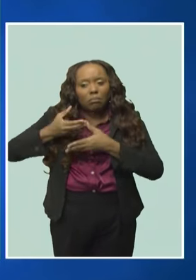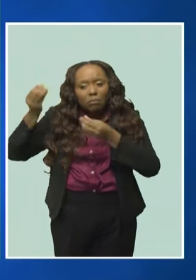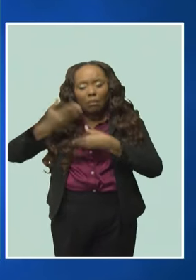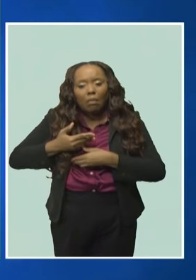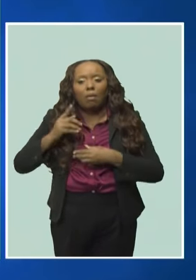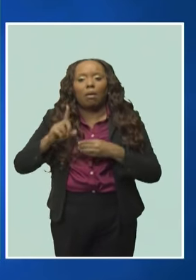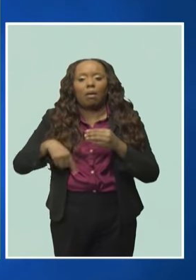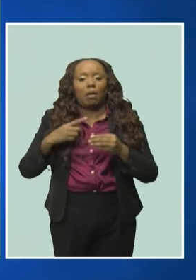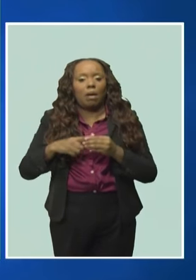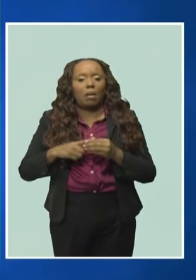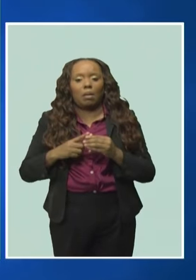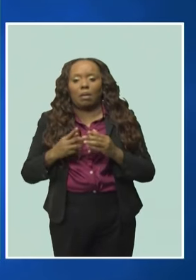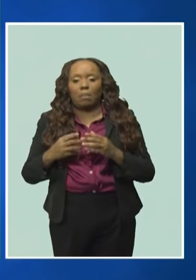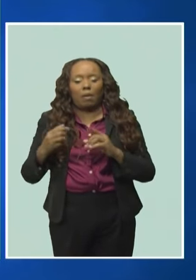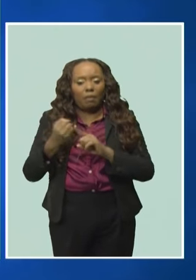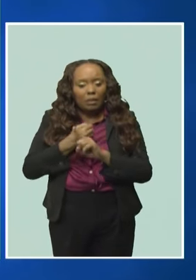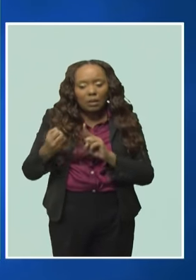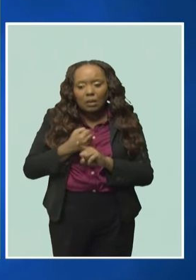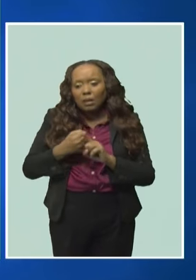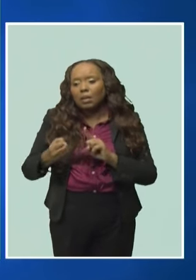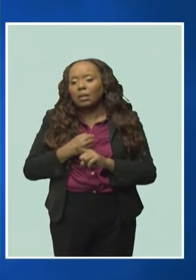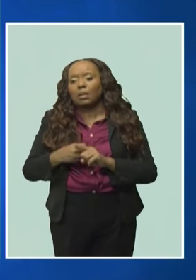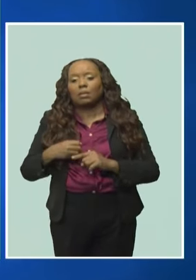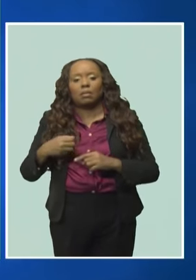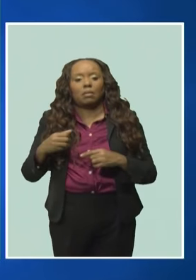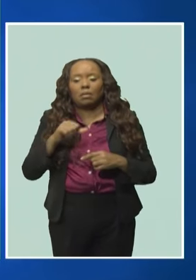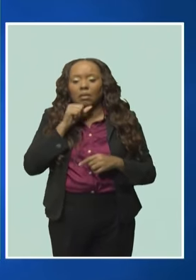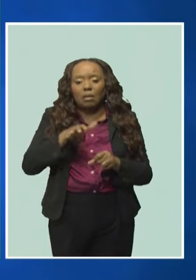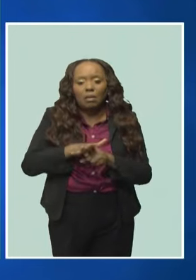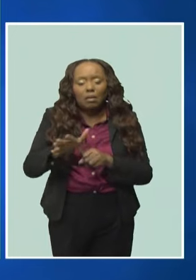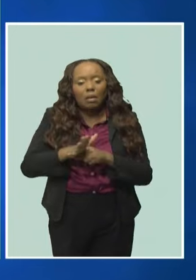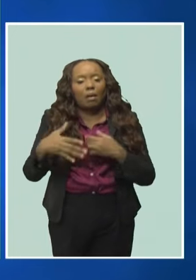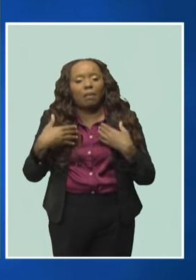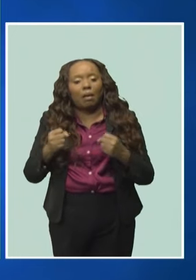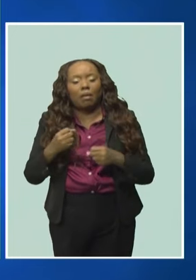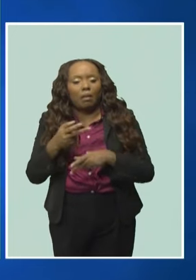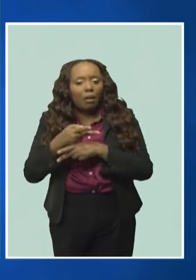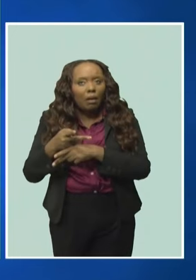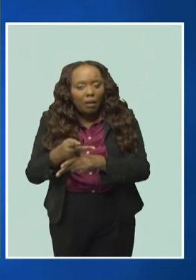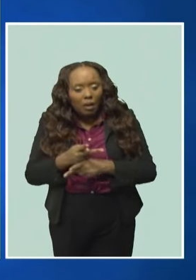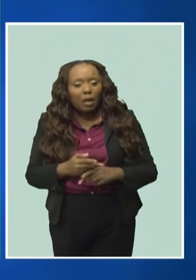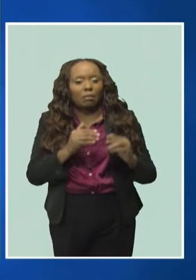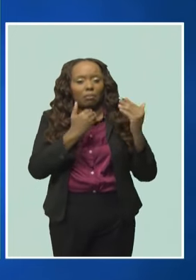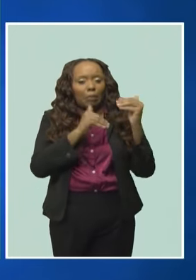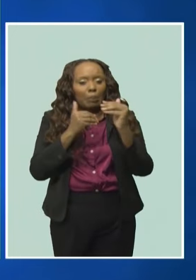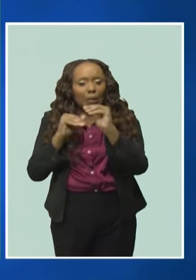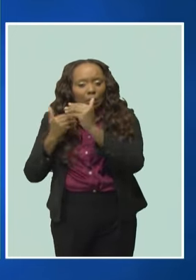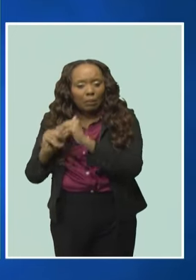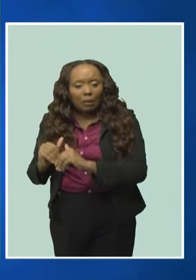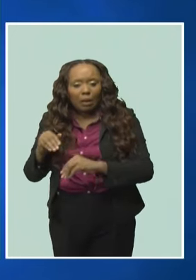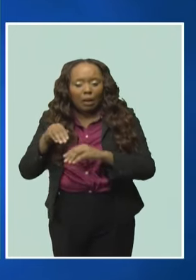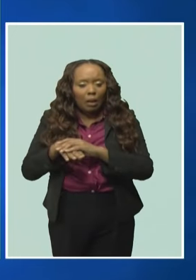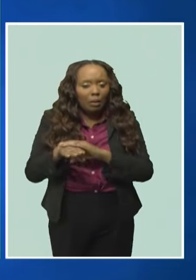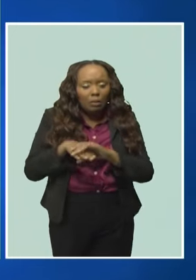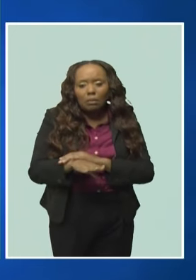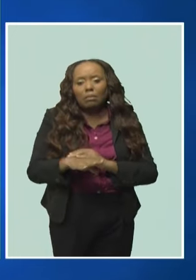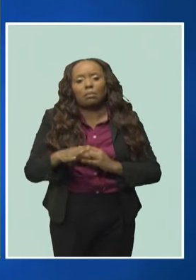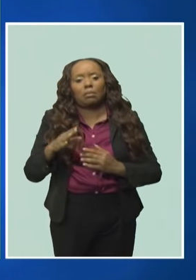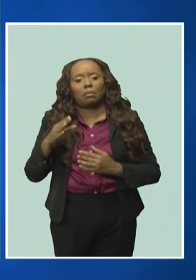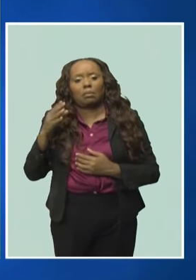termination of pregnancies, criminalization of obstetric emergencies, and limited access to